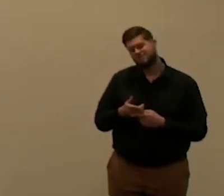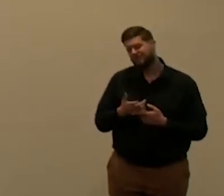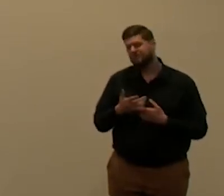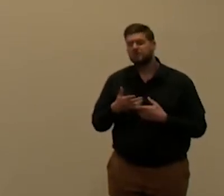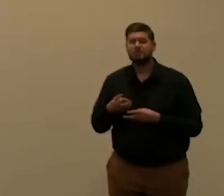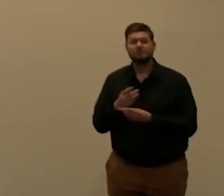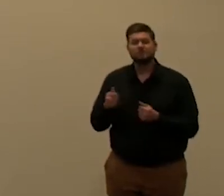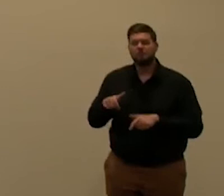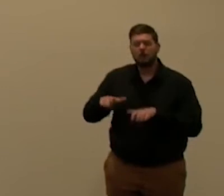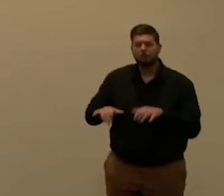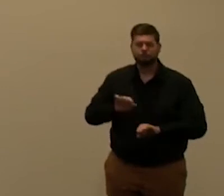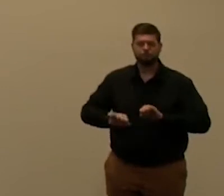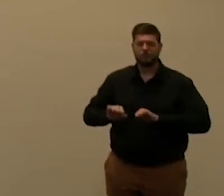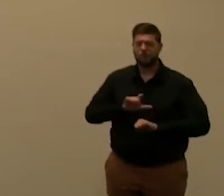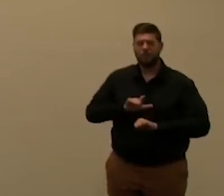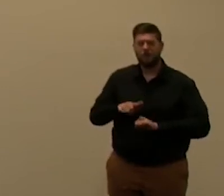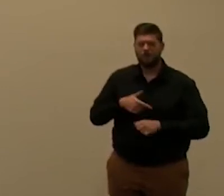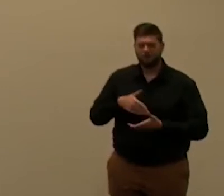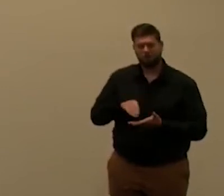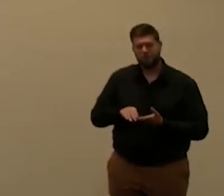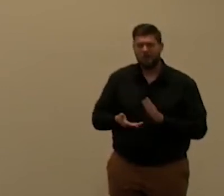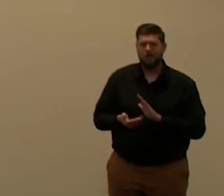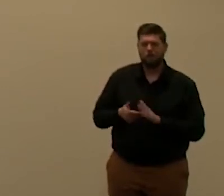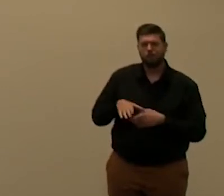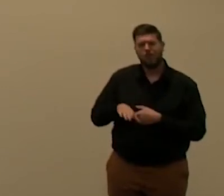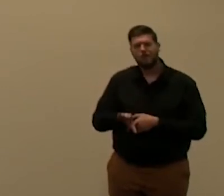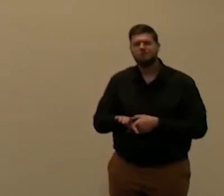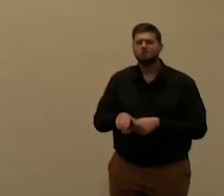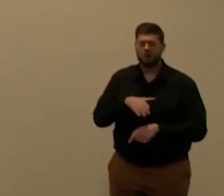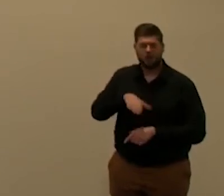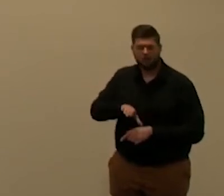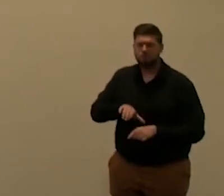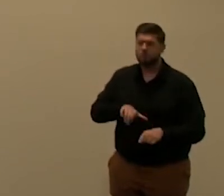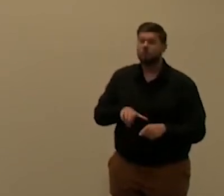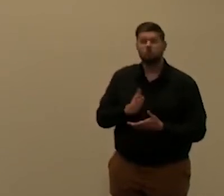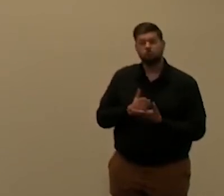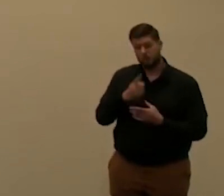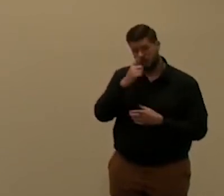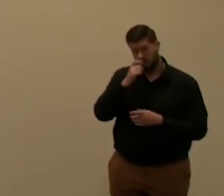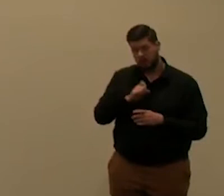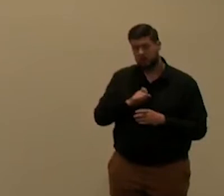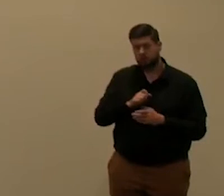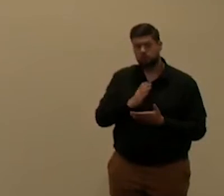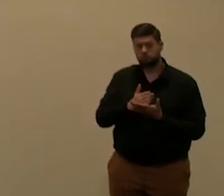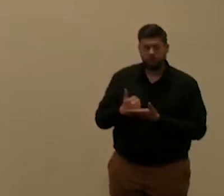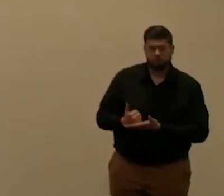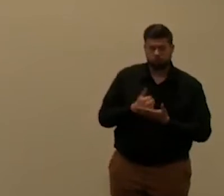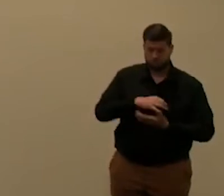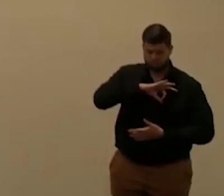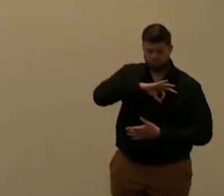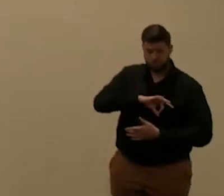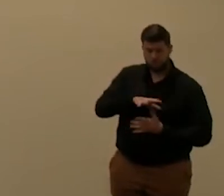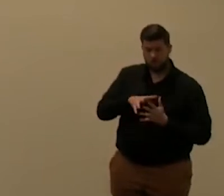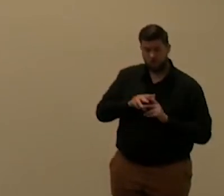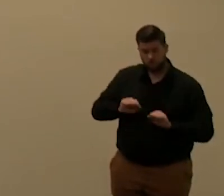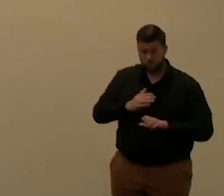Not everybody wants to set it up, but it can really track how you work in your organization. So this is not